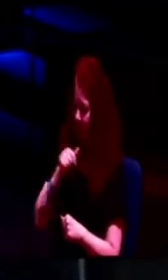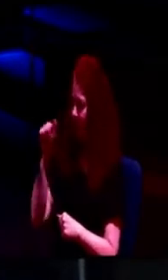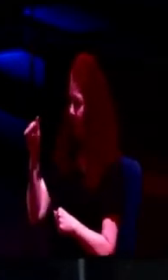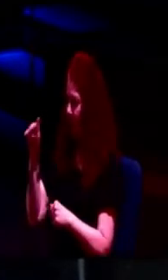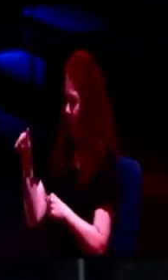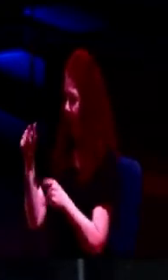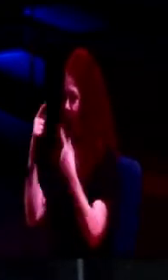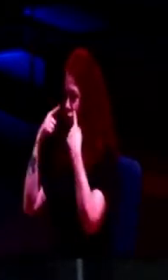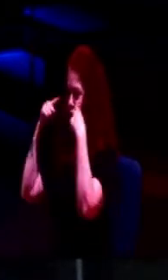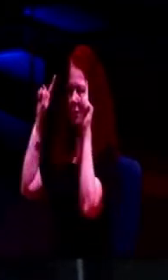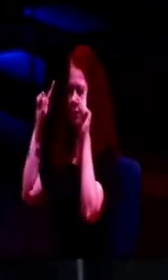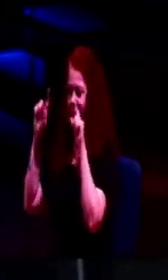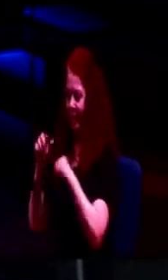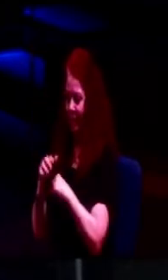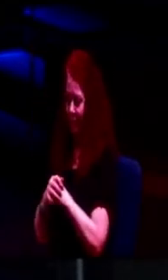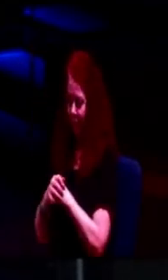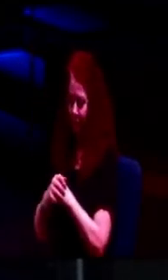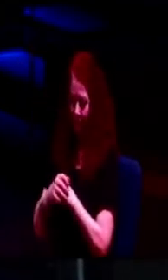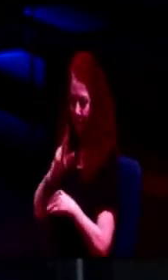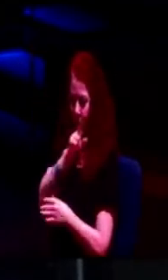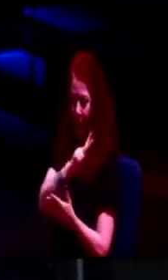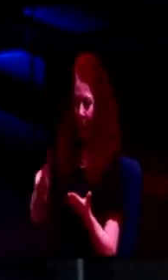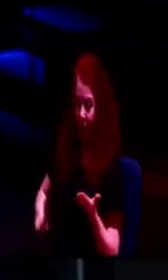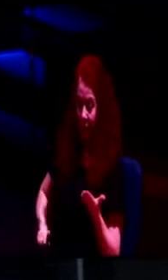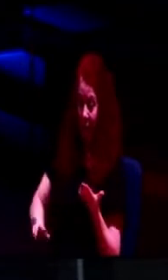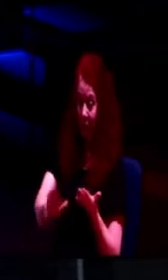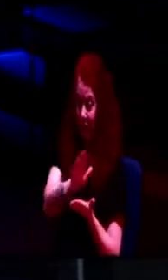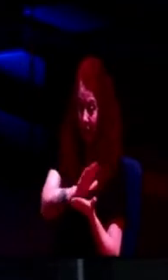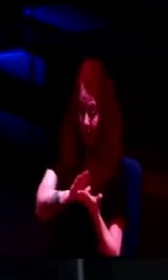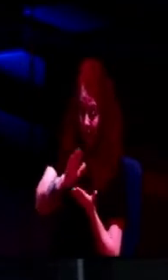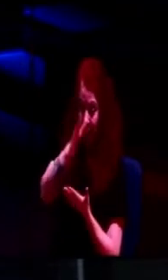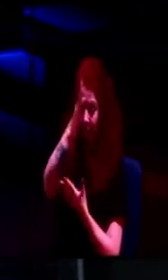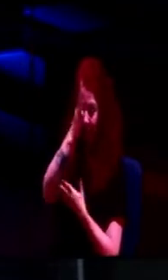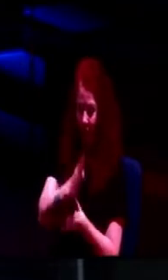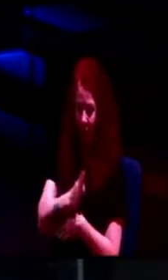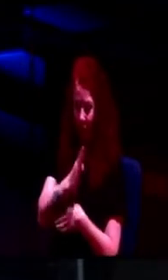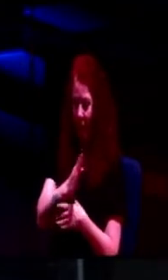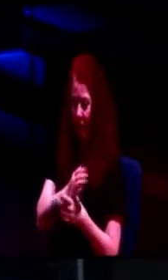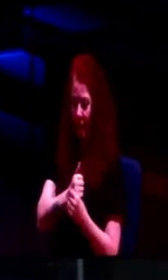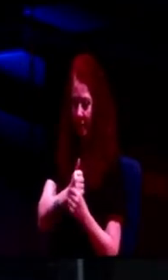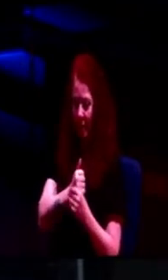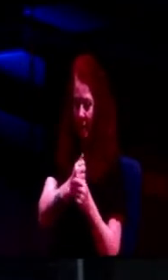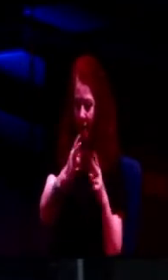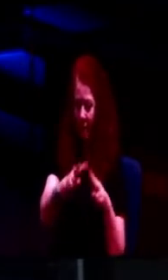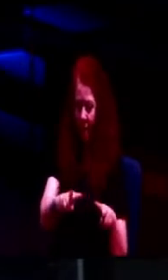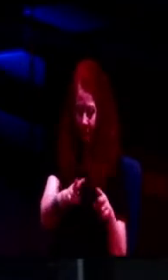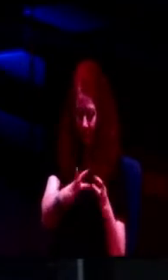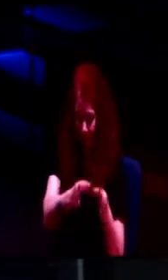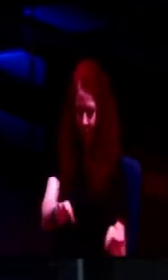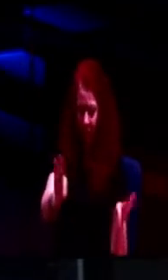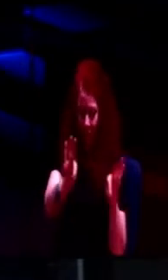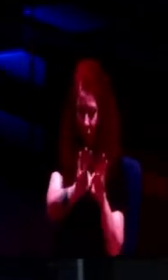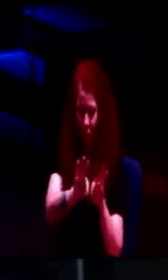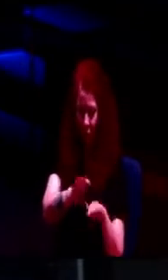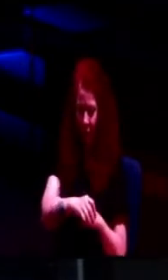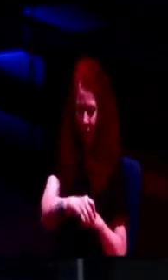success. The kingdom of God values rejection. The kingdom of this earth values recognition. The kingdom of God